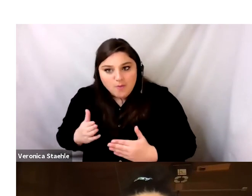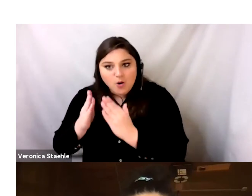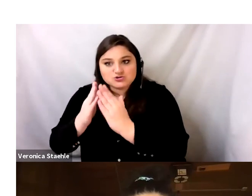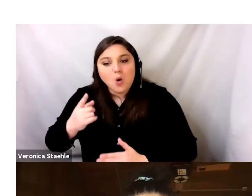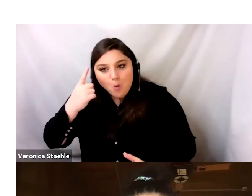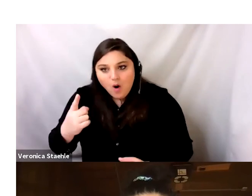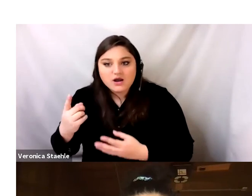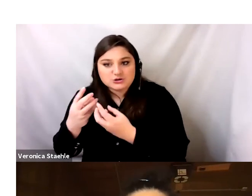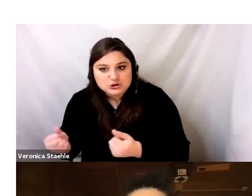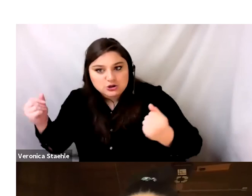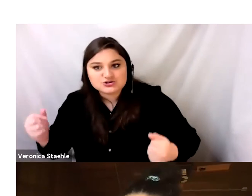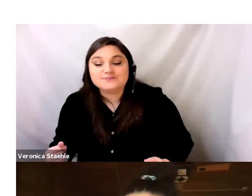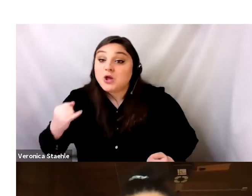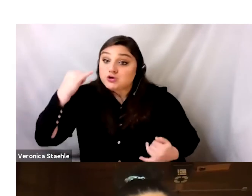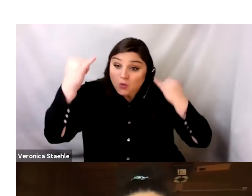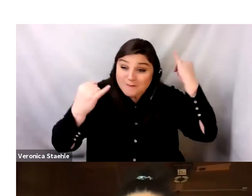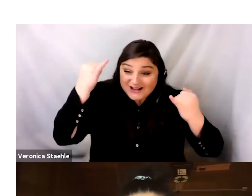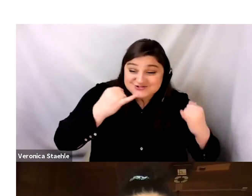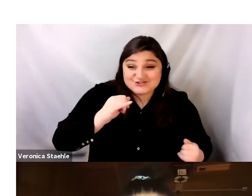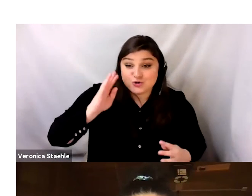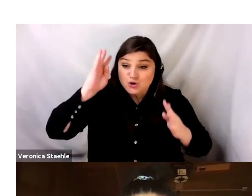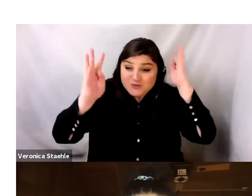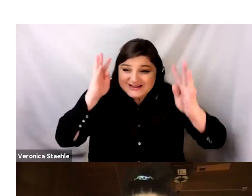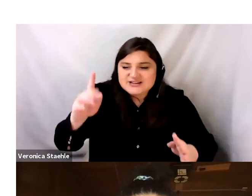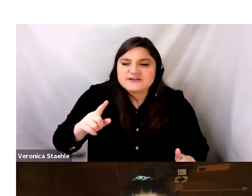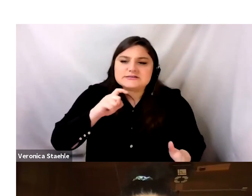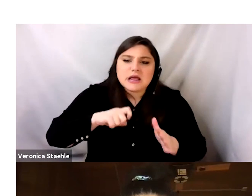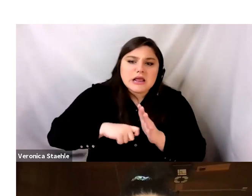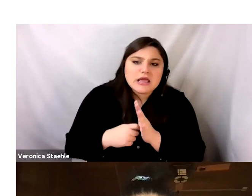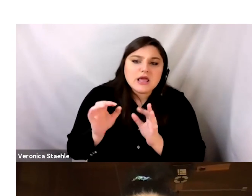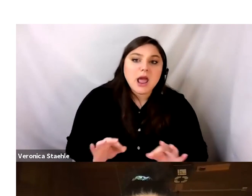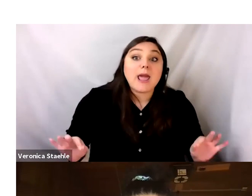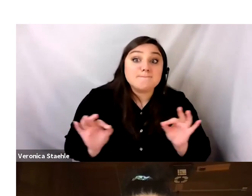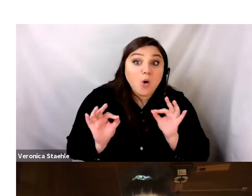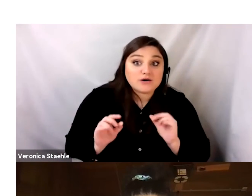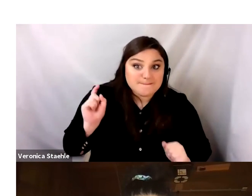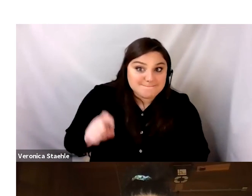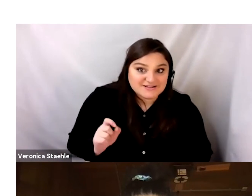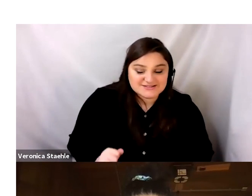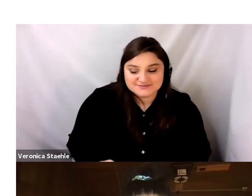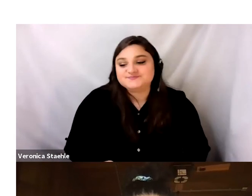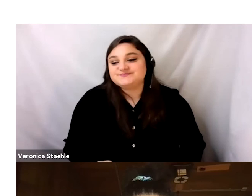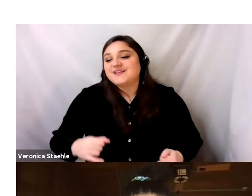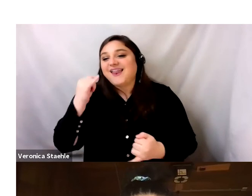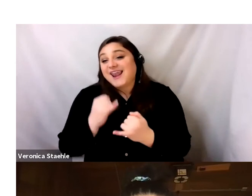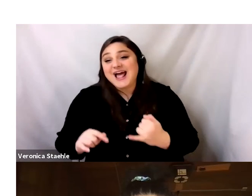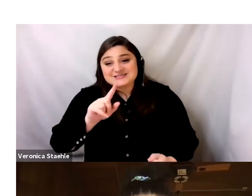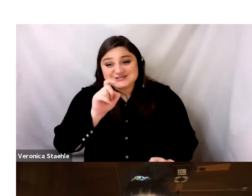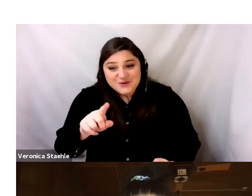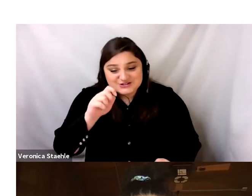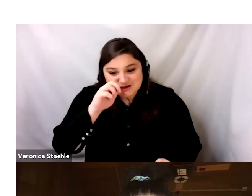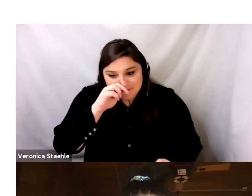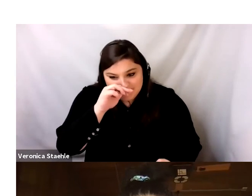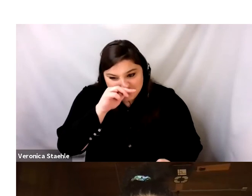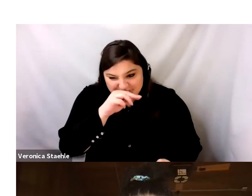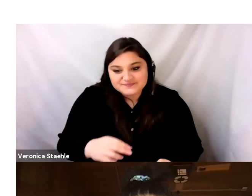and imagination is key to all of that. And then the last question I want to add, and it's not one where I'll be able to